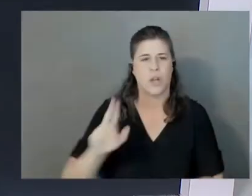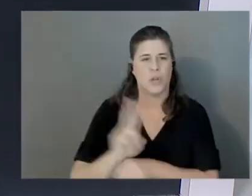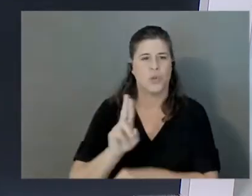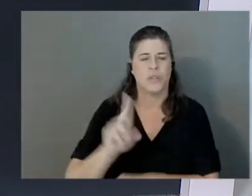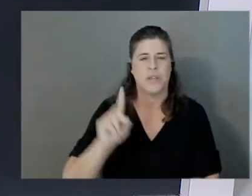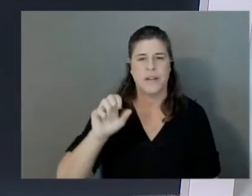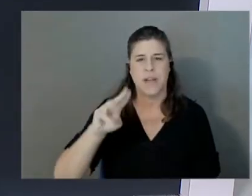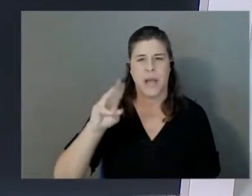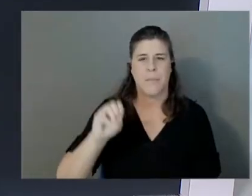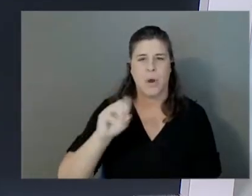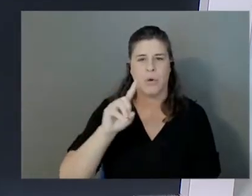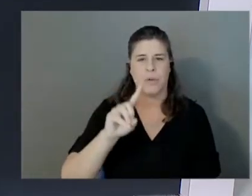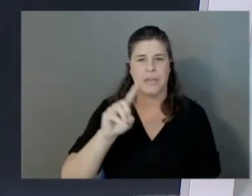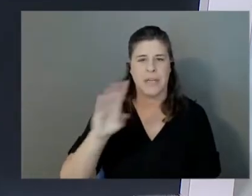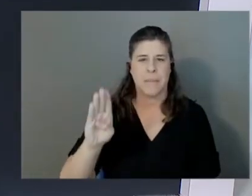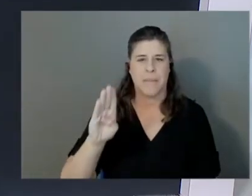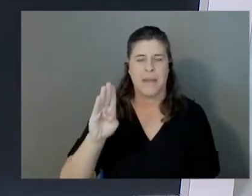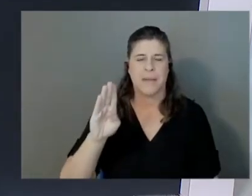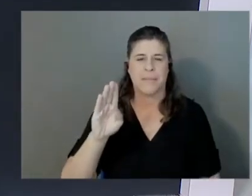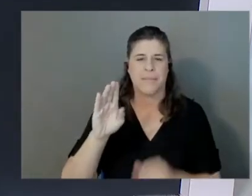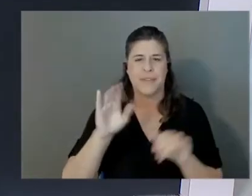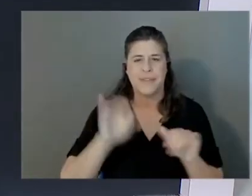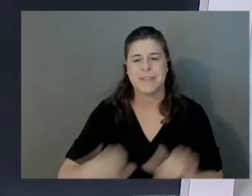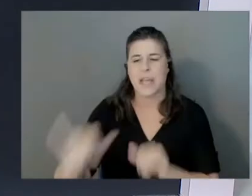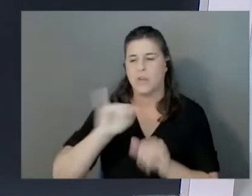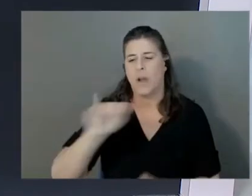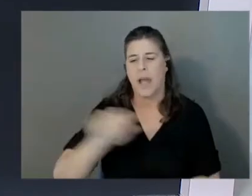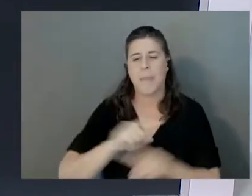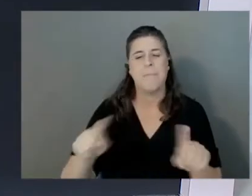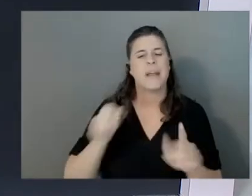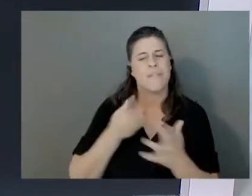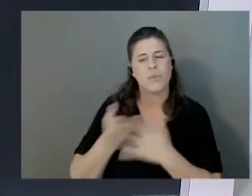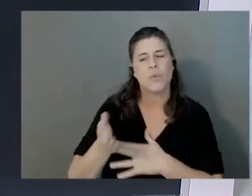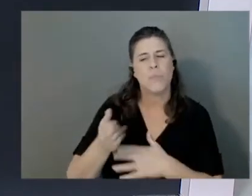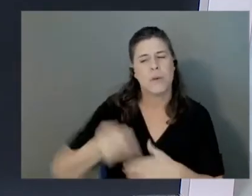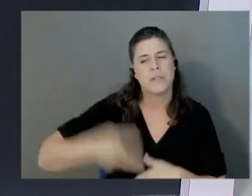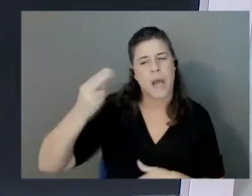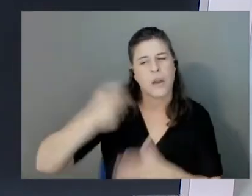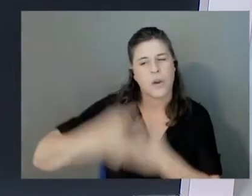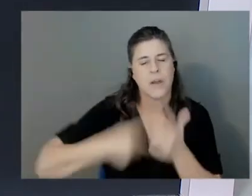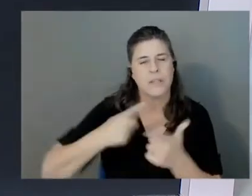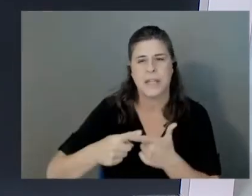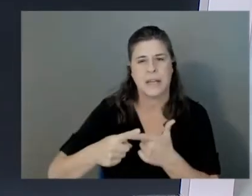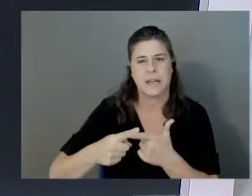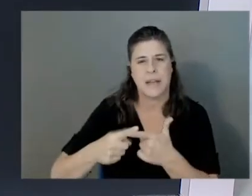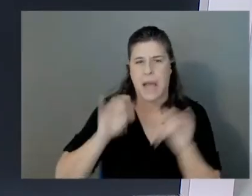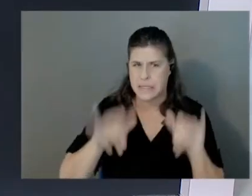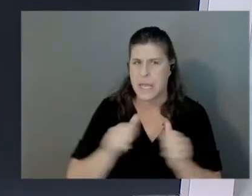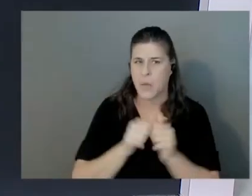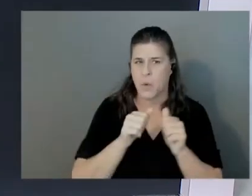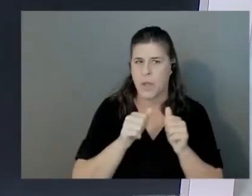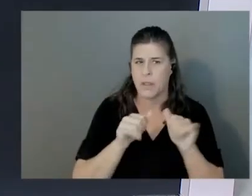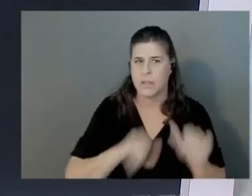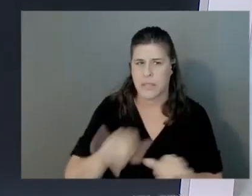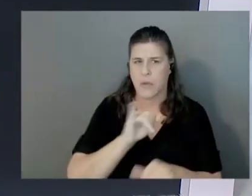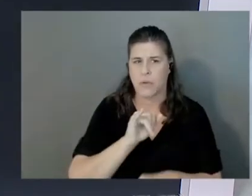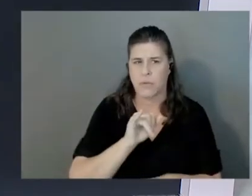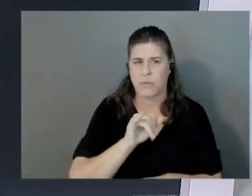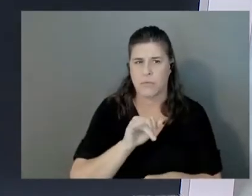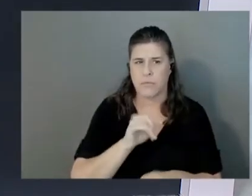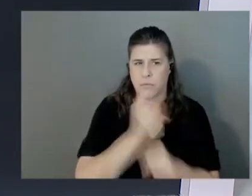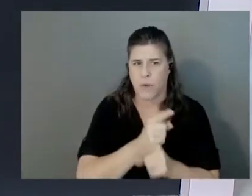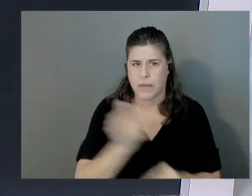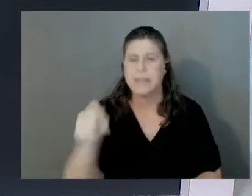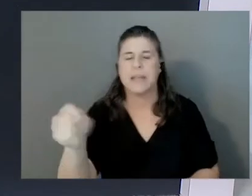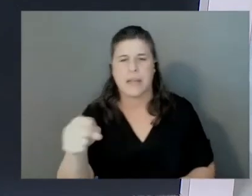they have the right use case for. But if throughput is a higher cost, then I stick with the existing. Exactly. Okay. Because standard